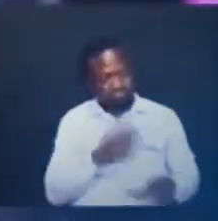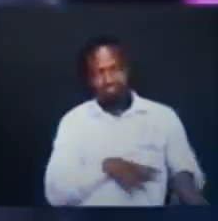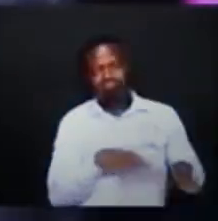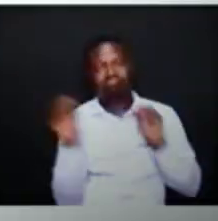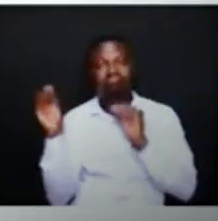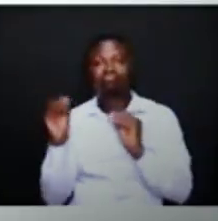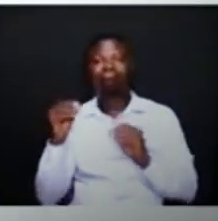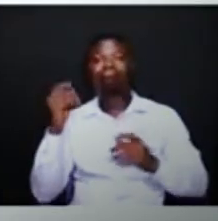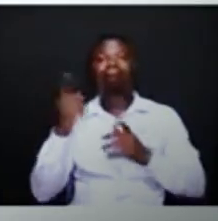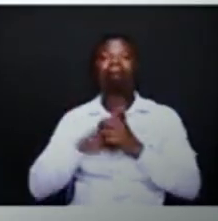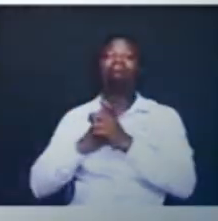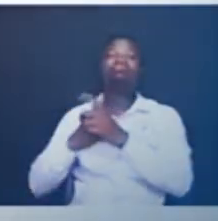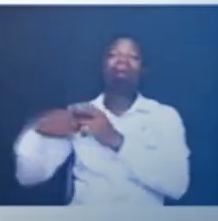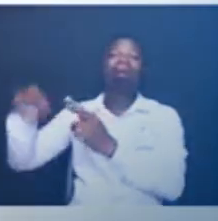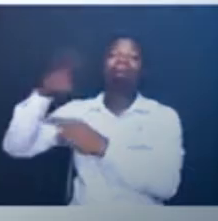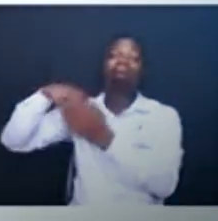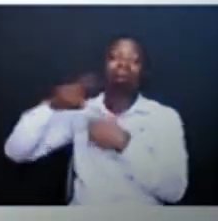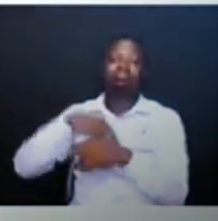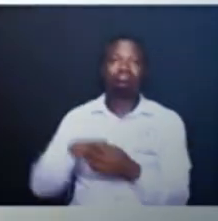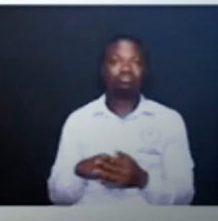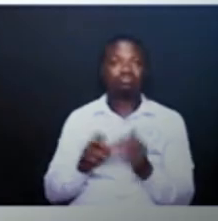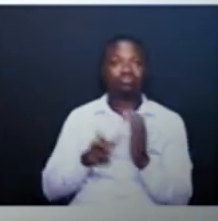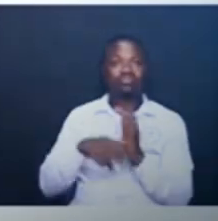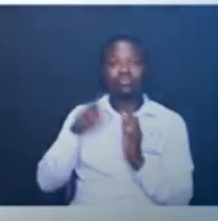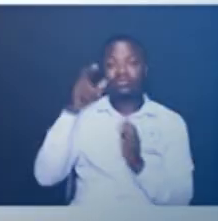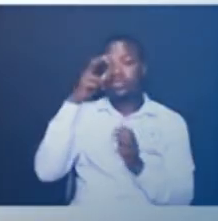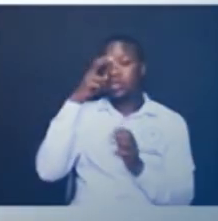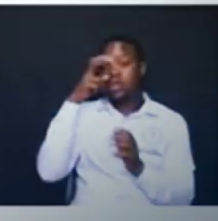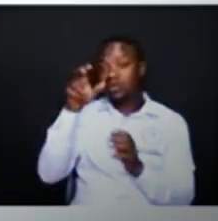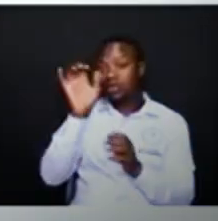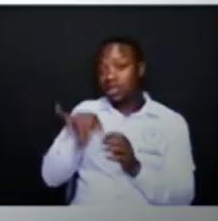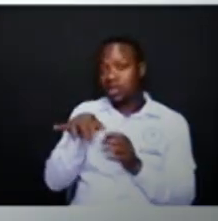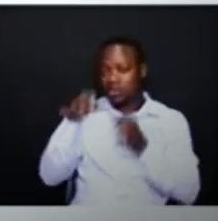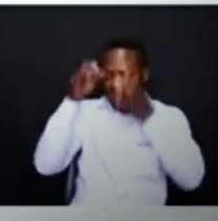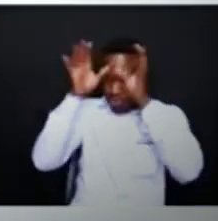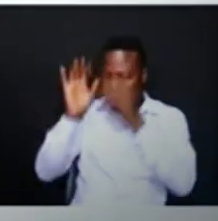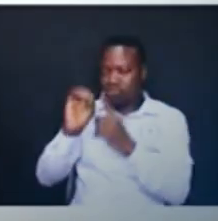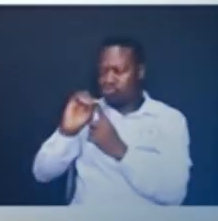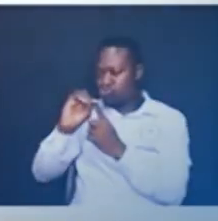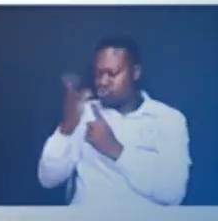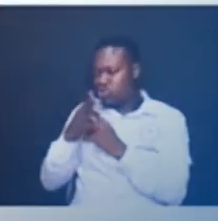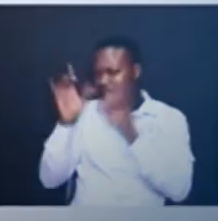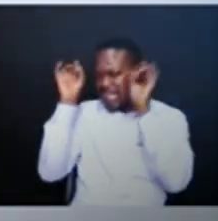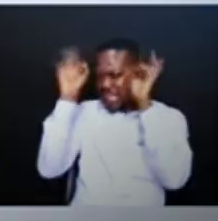unemployment. Corruption is a social danger.